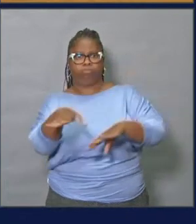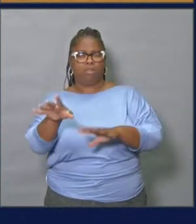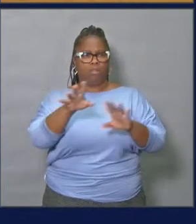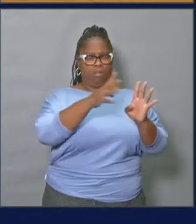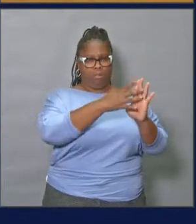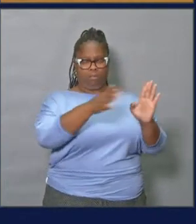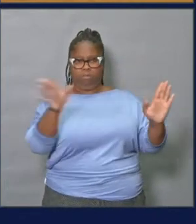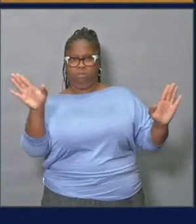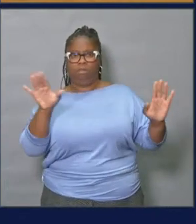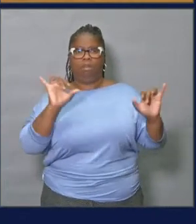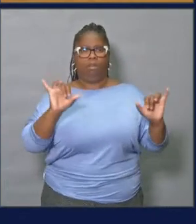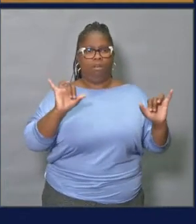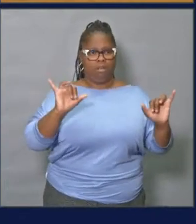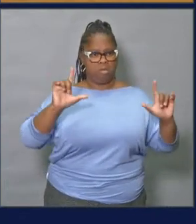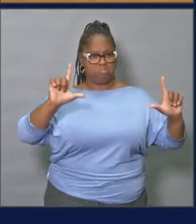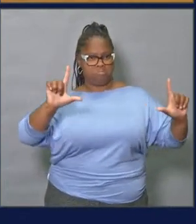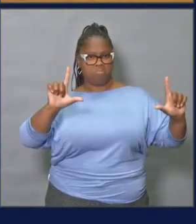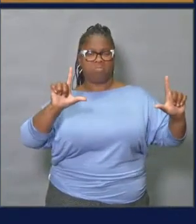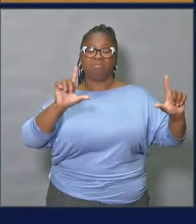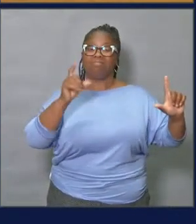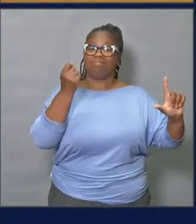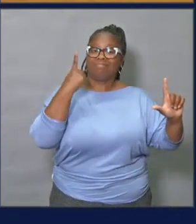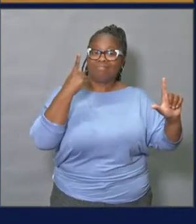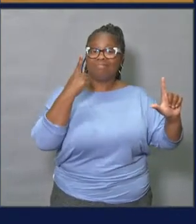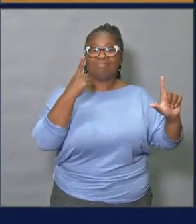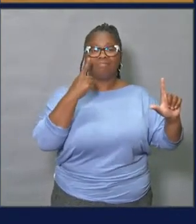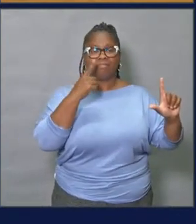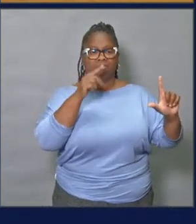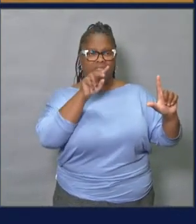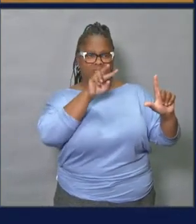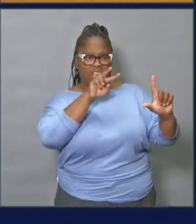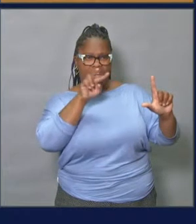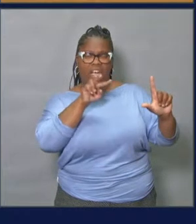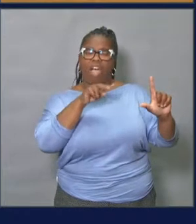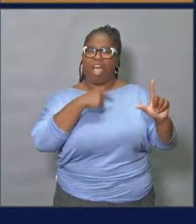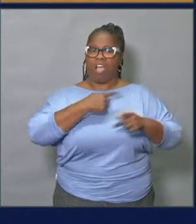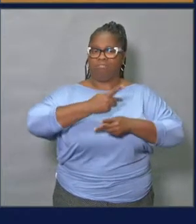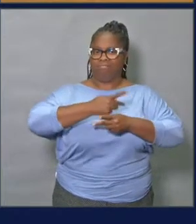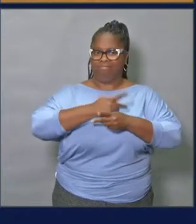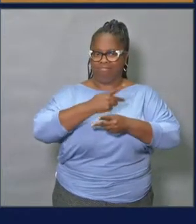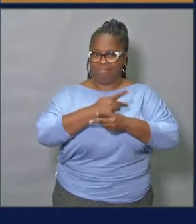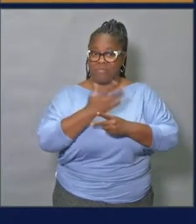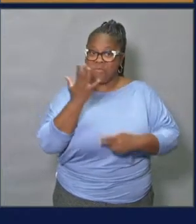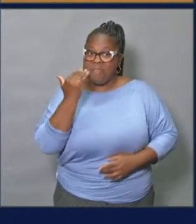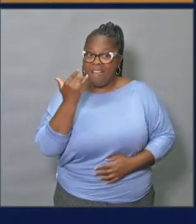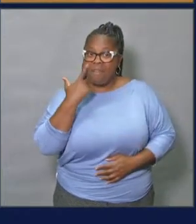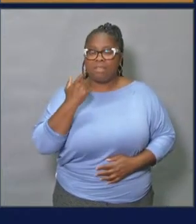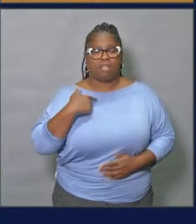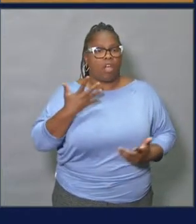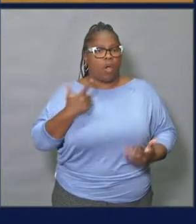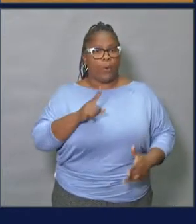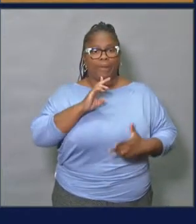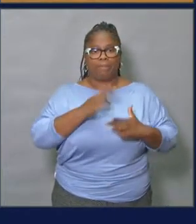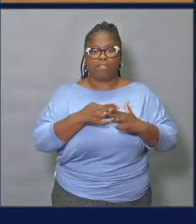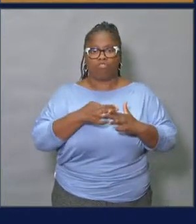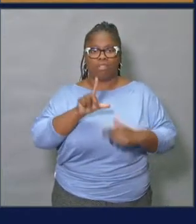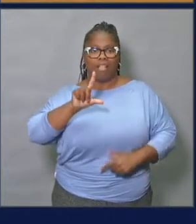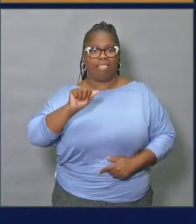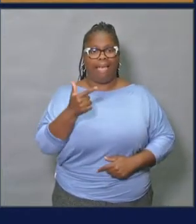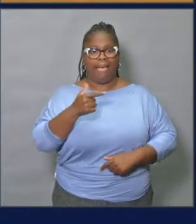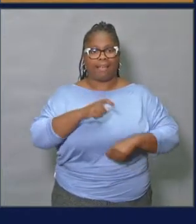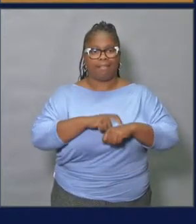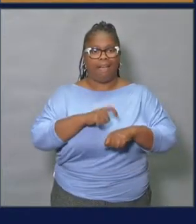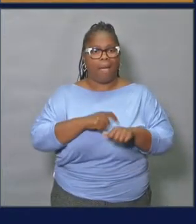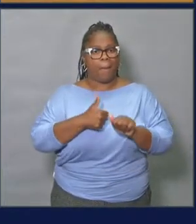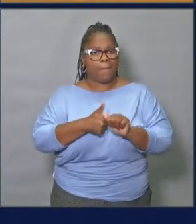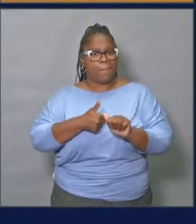always needs to be interpreted with caution because of what I noted. We have a lag time on reporting some deaths. But